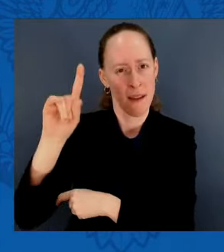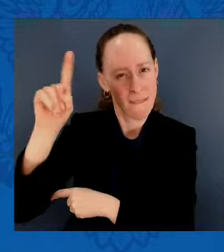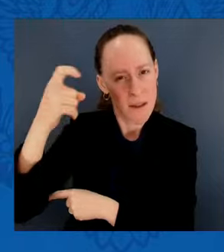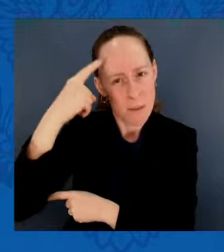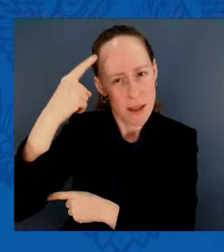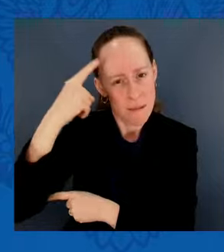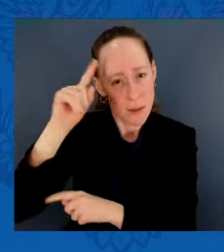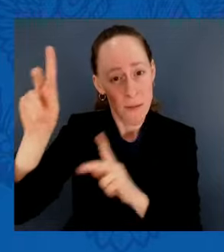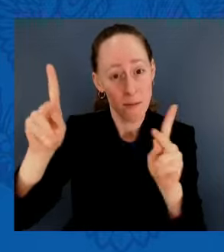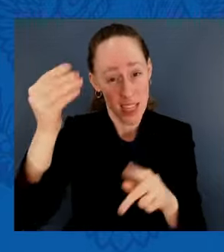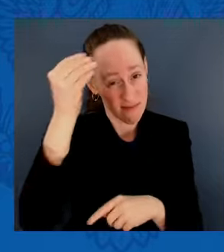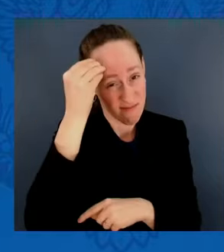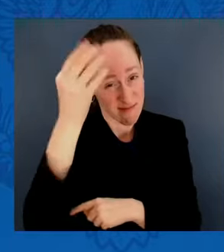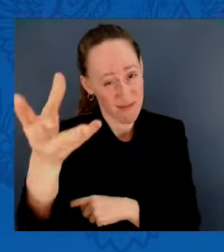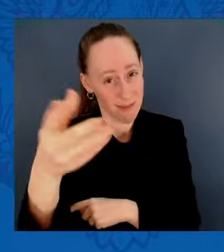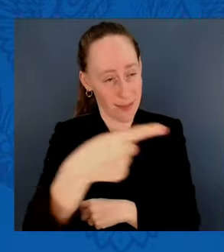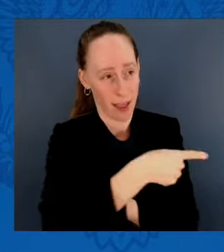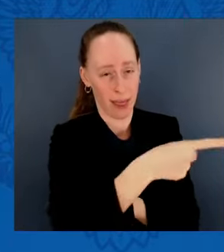America stood.